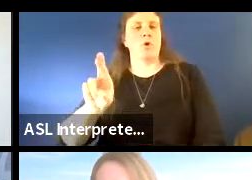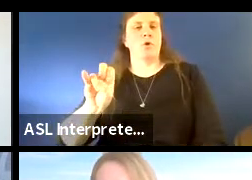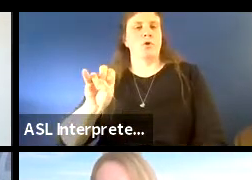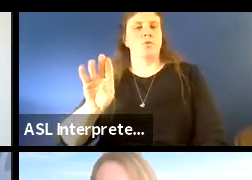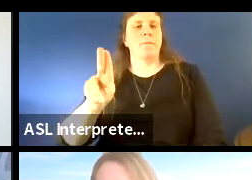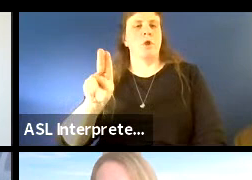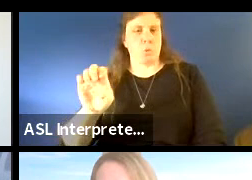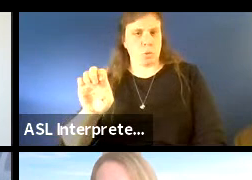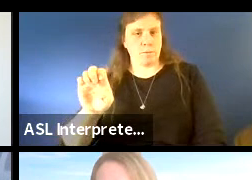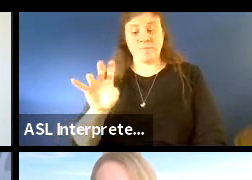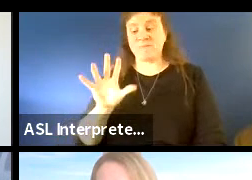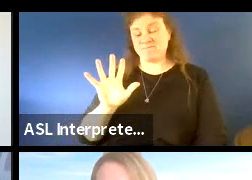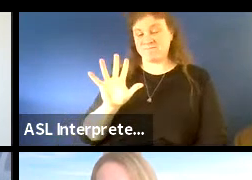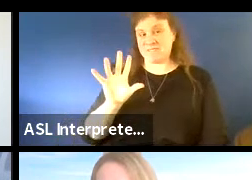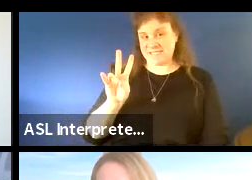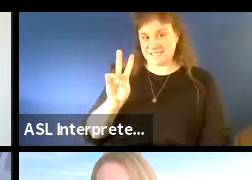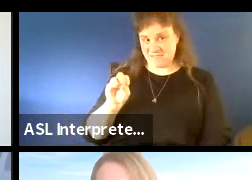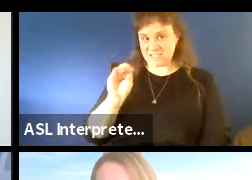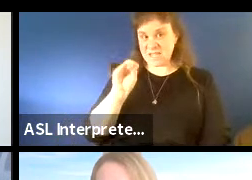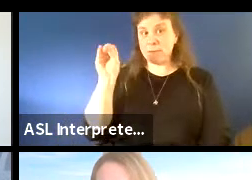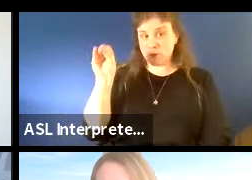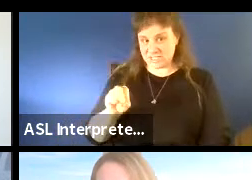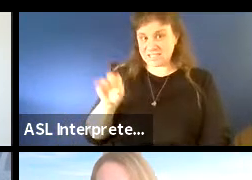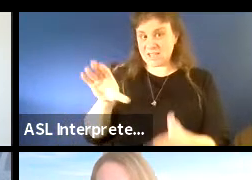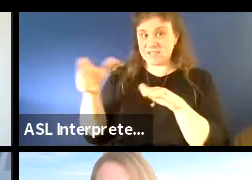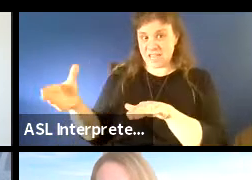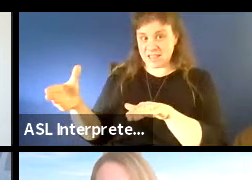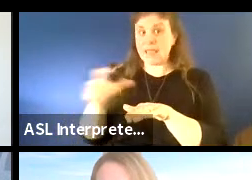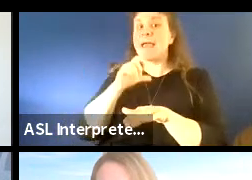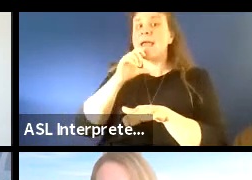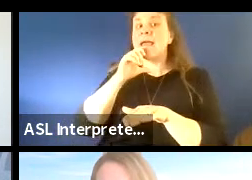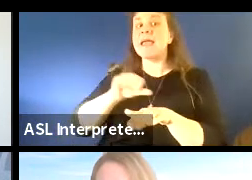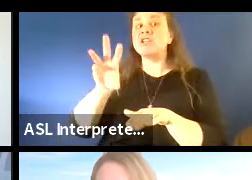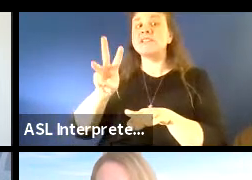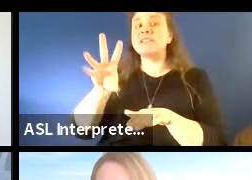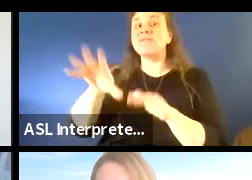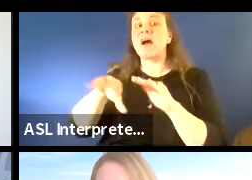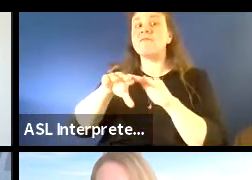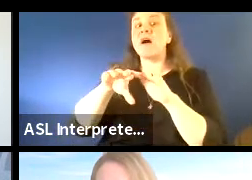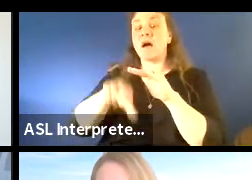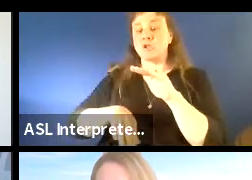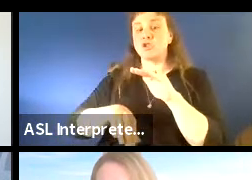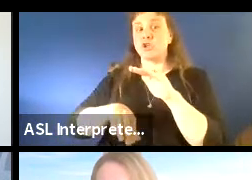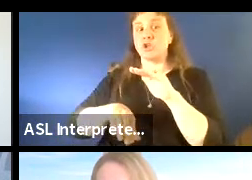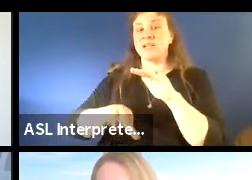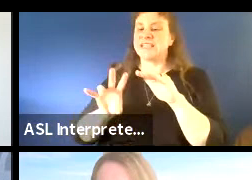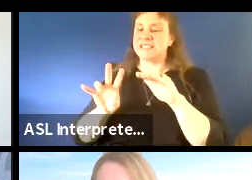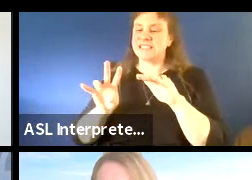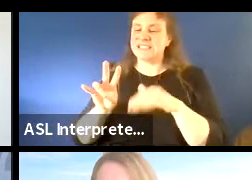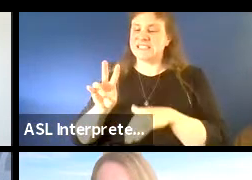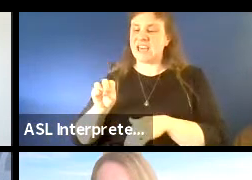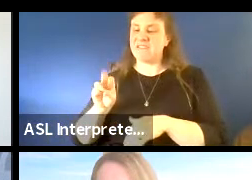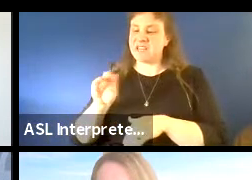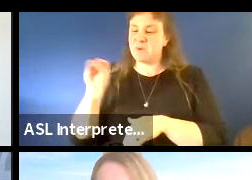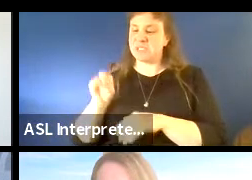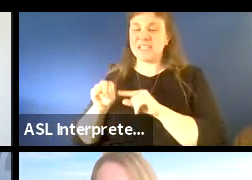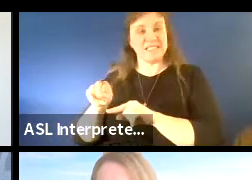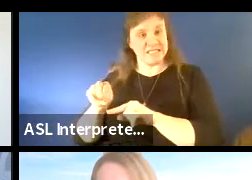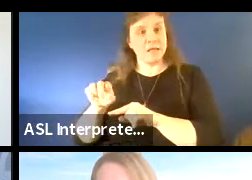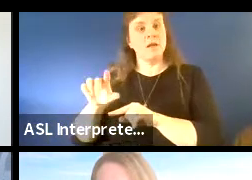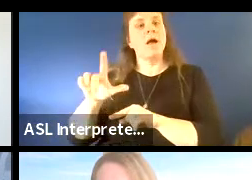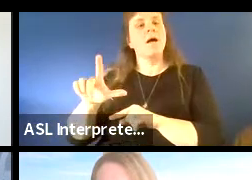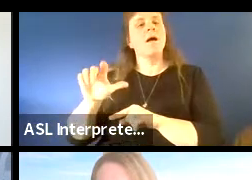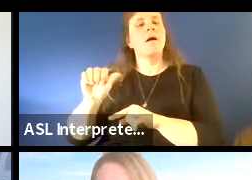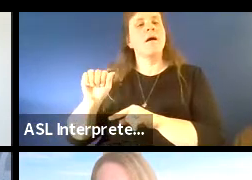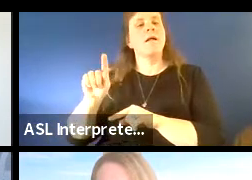70% of deaths of under 65, nearly 70% of those deaths have been in the Latino population. And